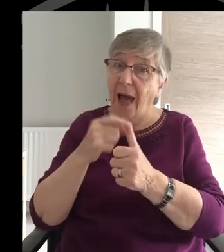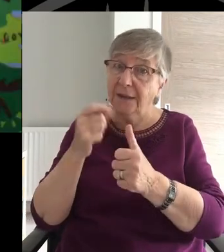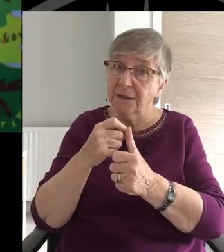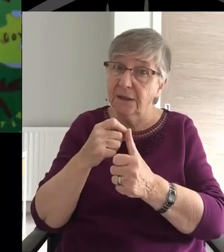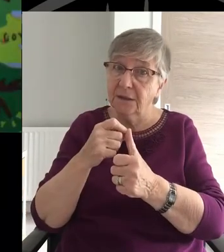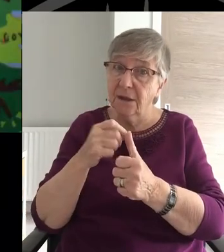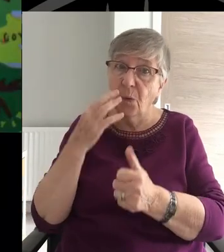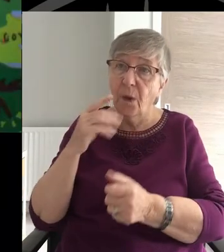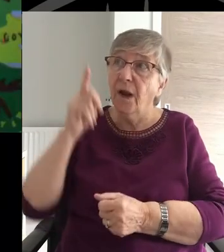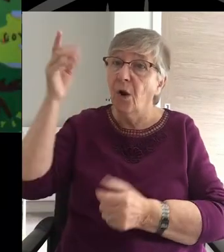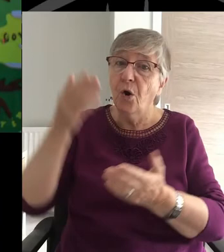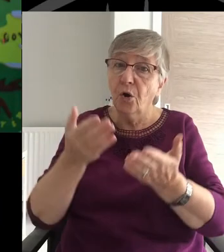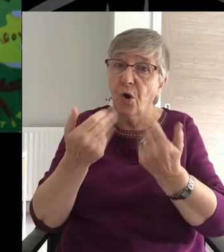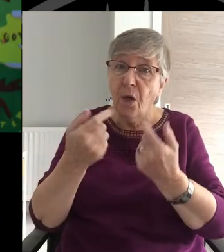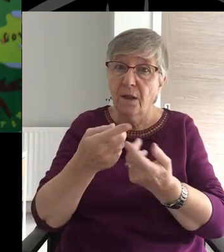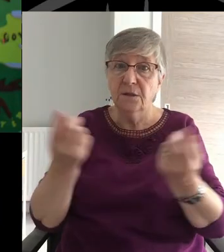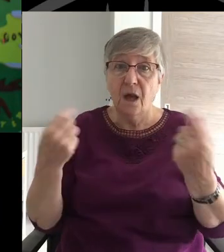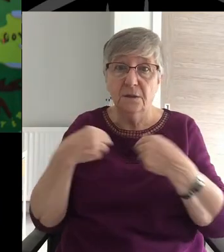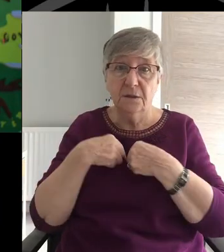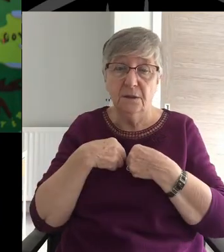call.